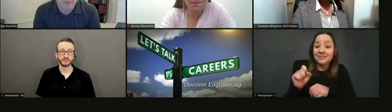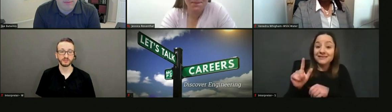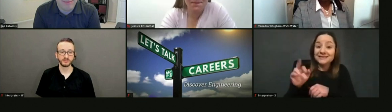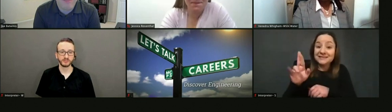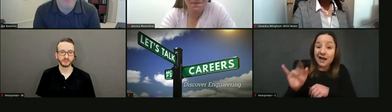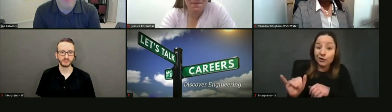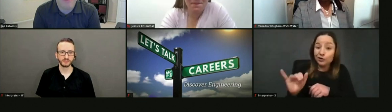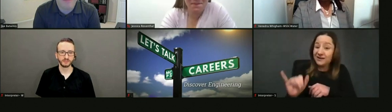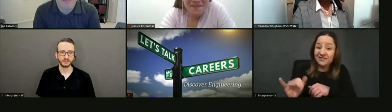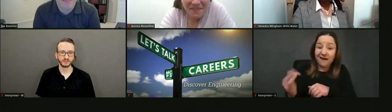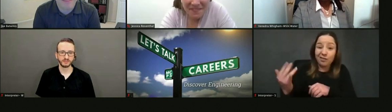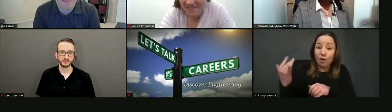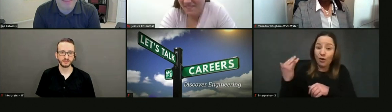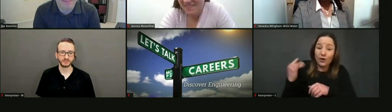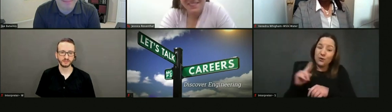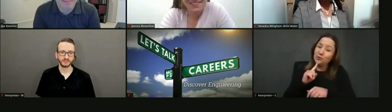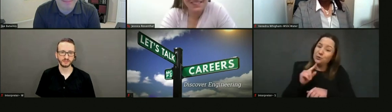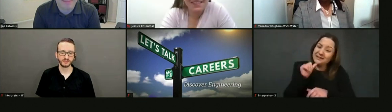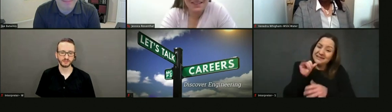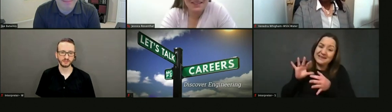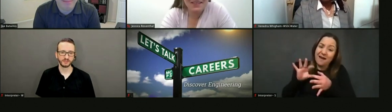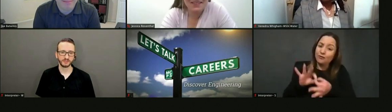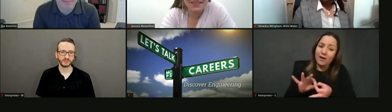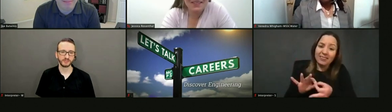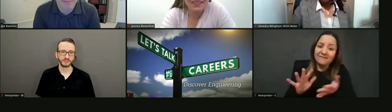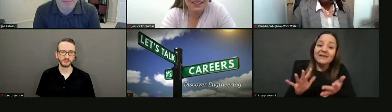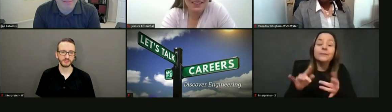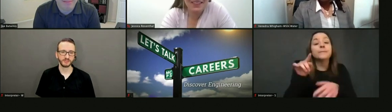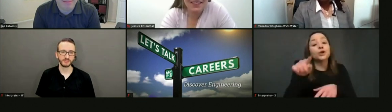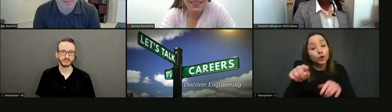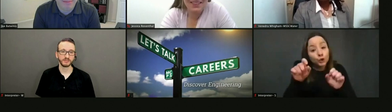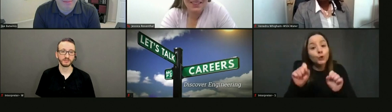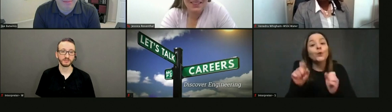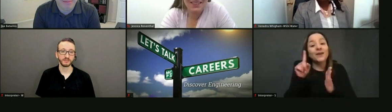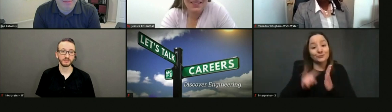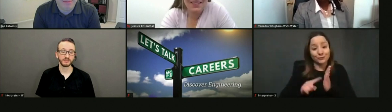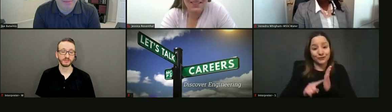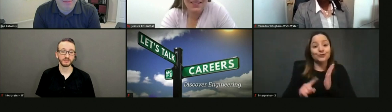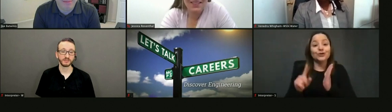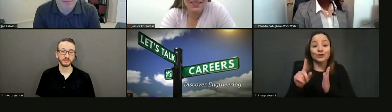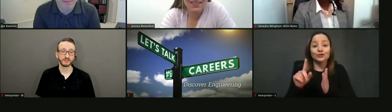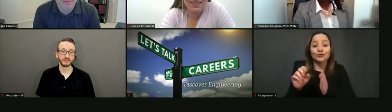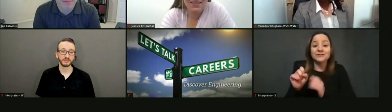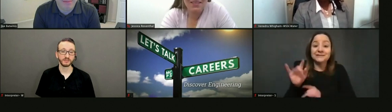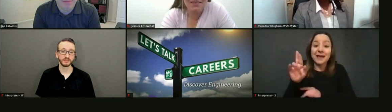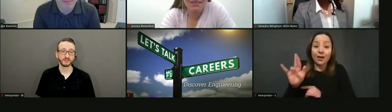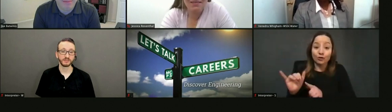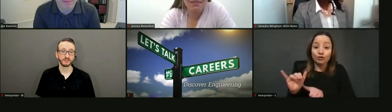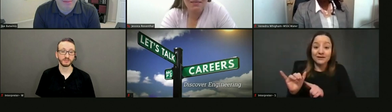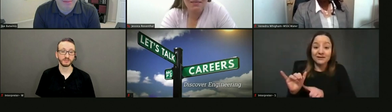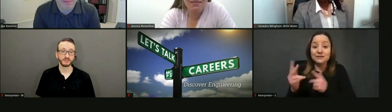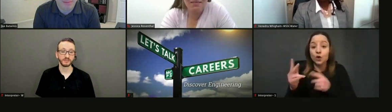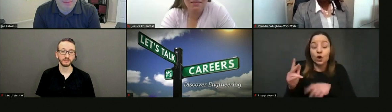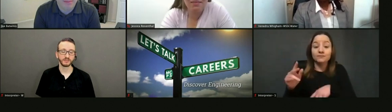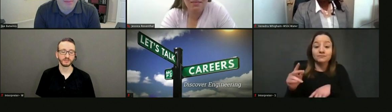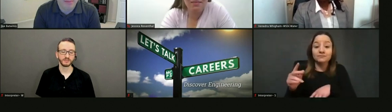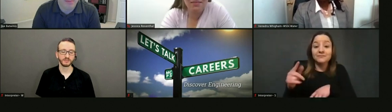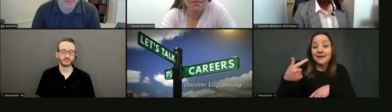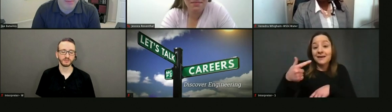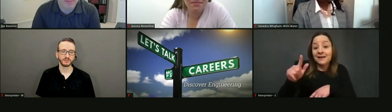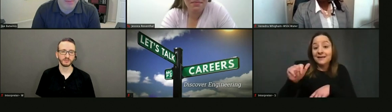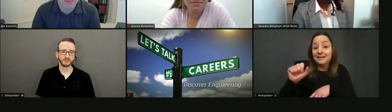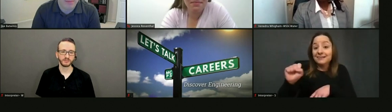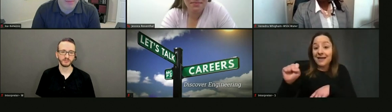completely irrelevant. But you can look up salaries on sites like Glassdoor if you just want to